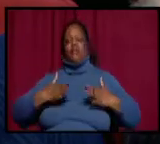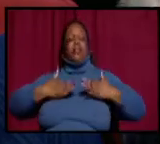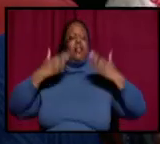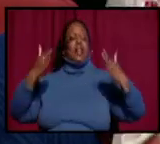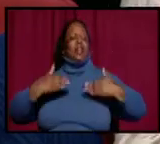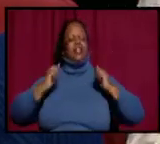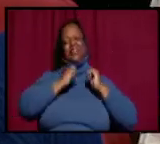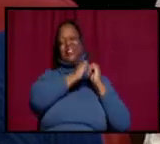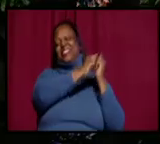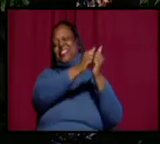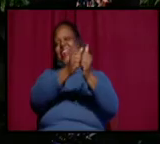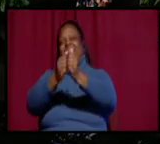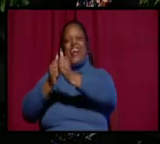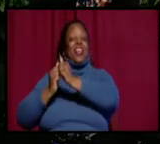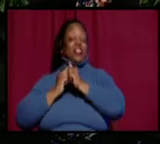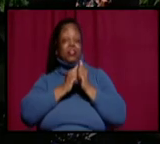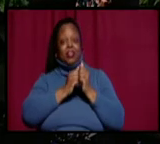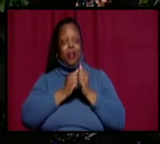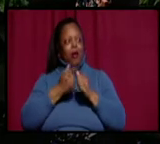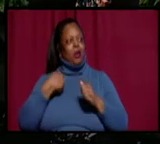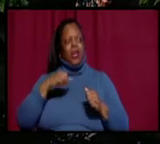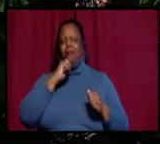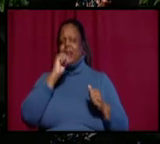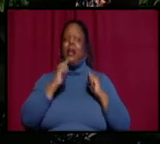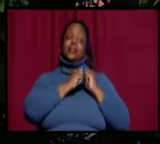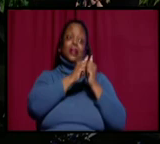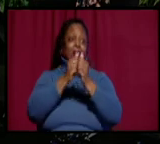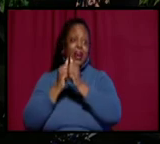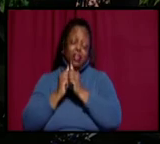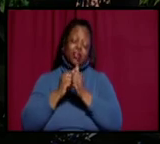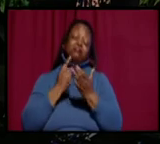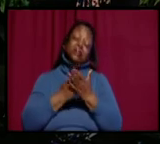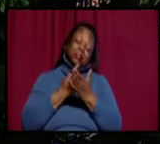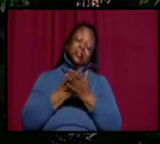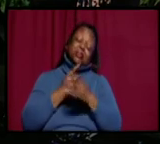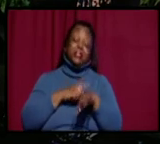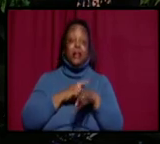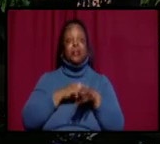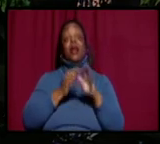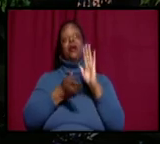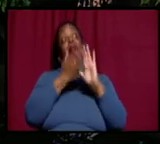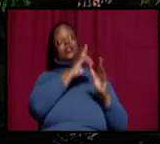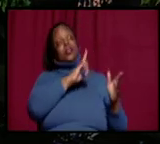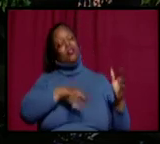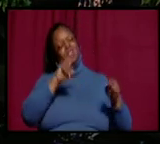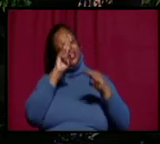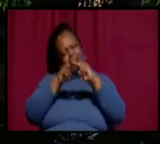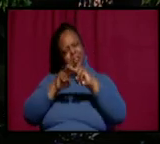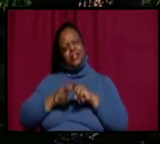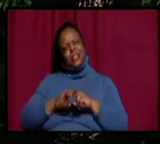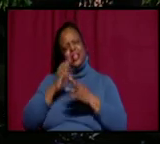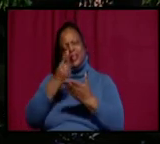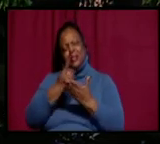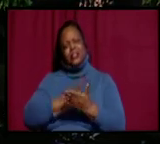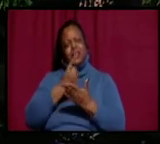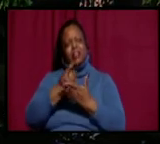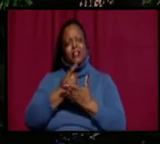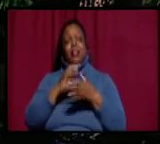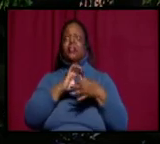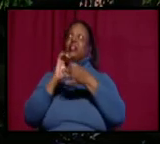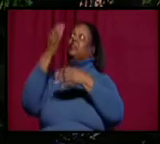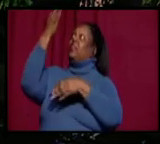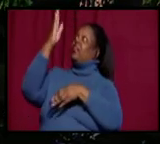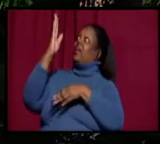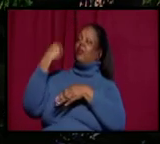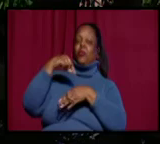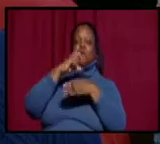be together. We've not been together in some time, praise the Lord, to just sit and talk about the things of God.